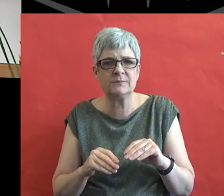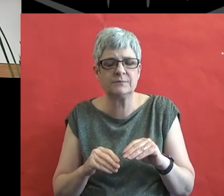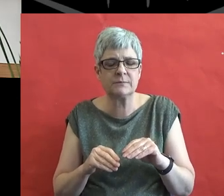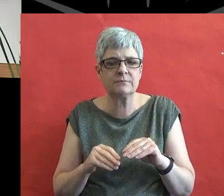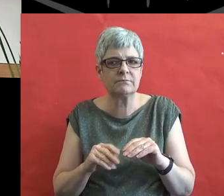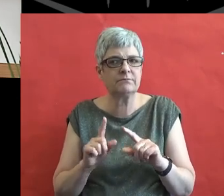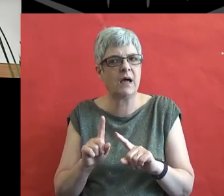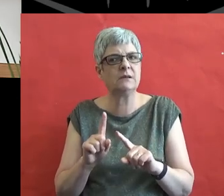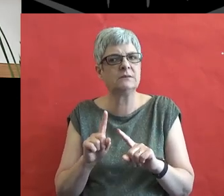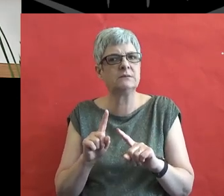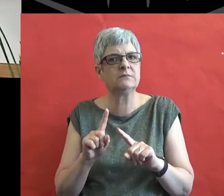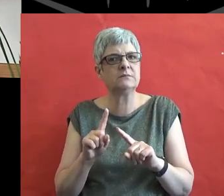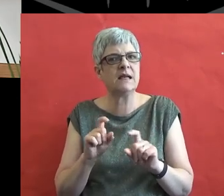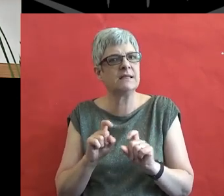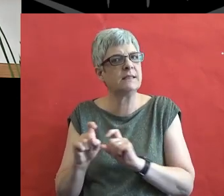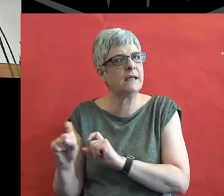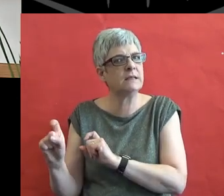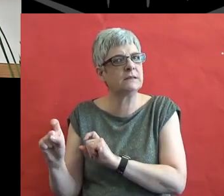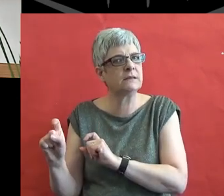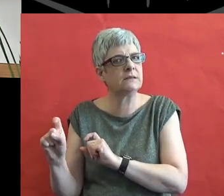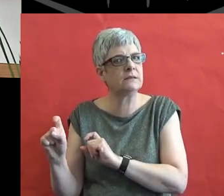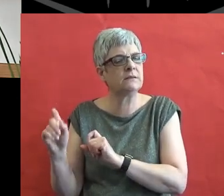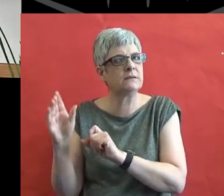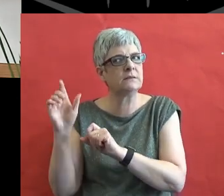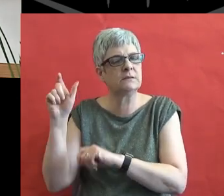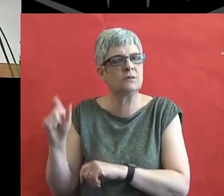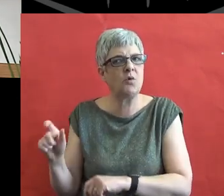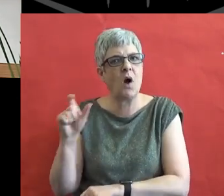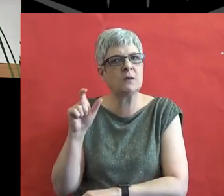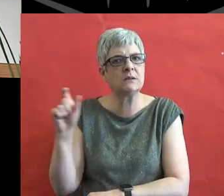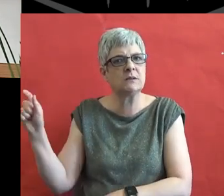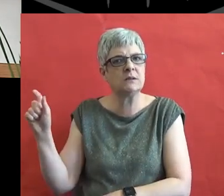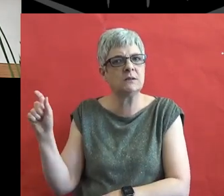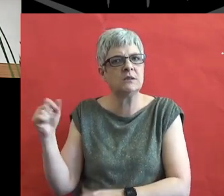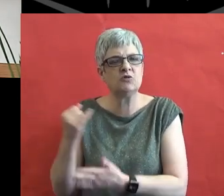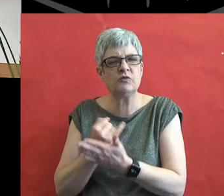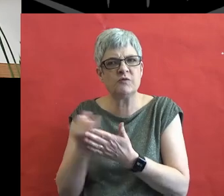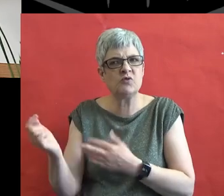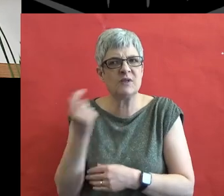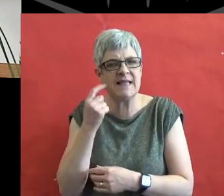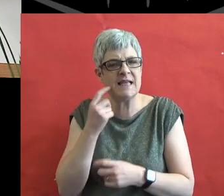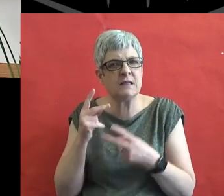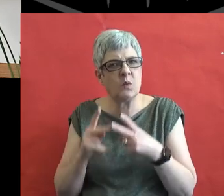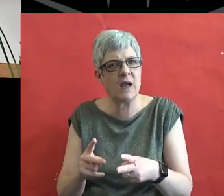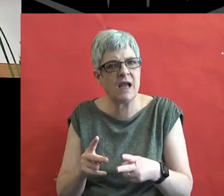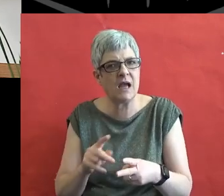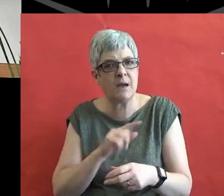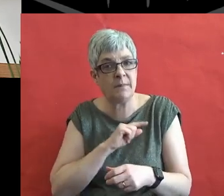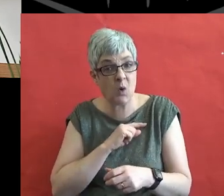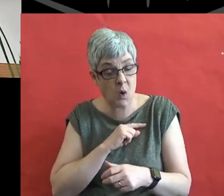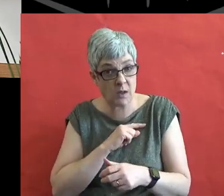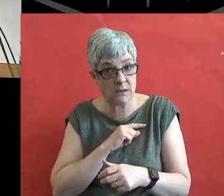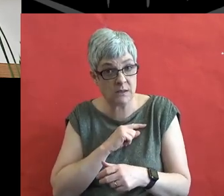And yet he stayed on that cross, refusing the easy way out because he loved.